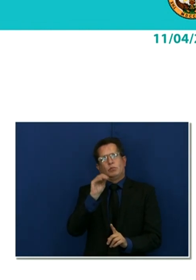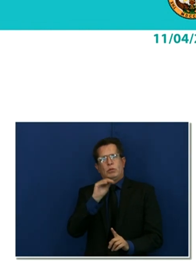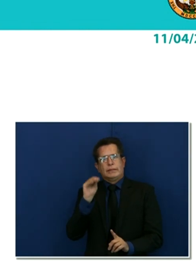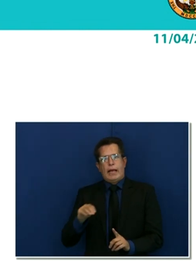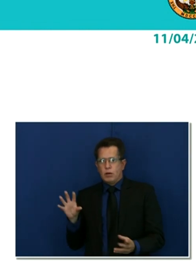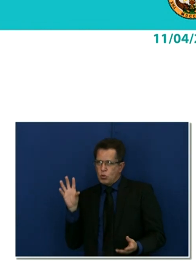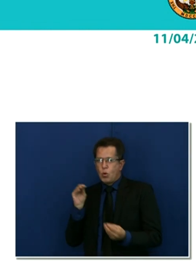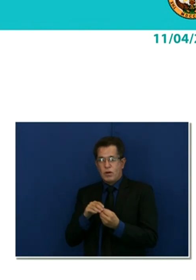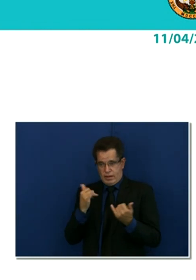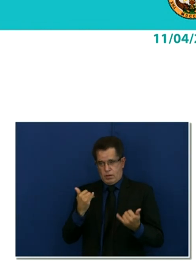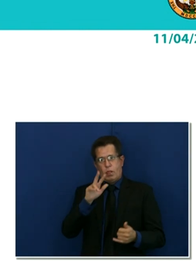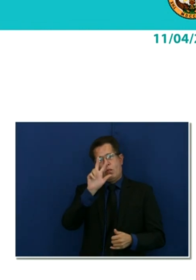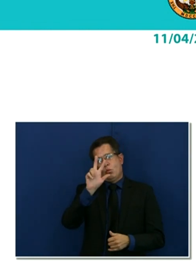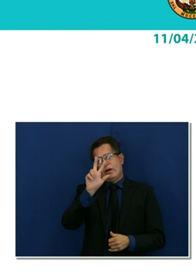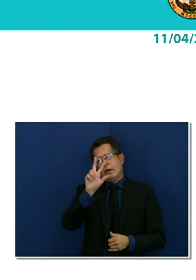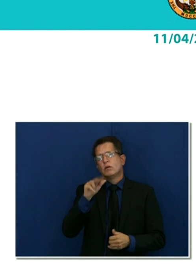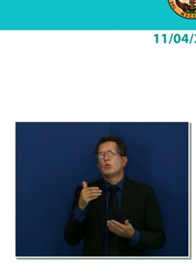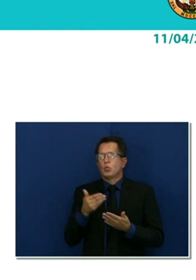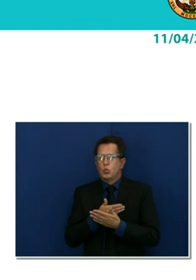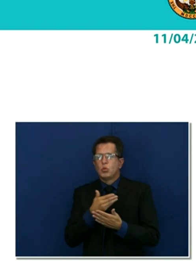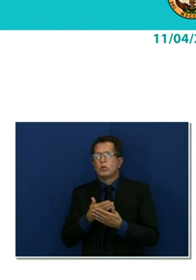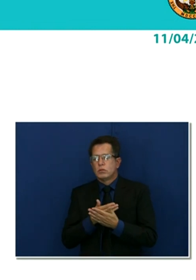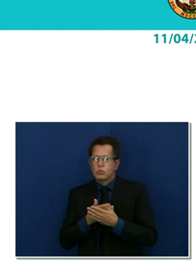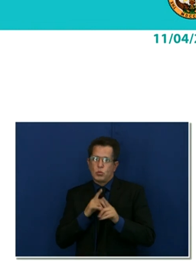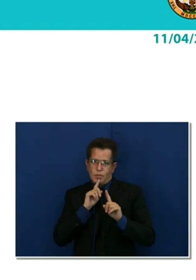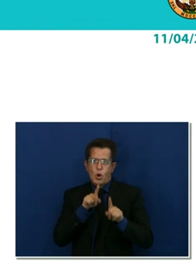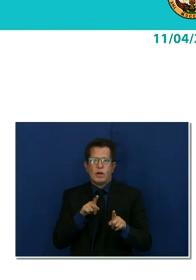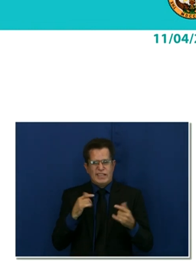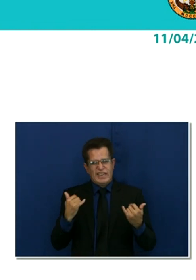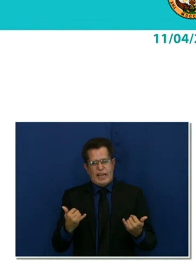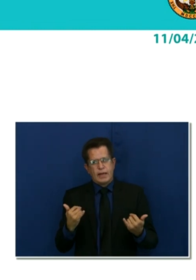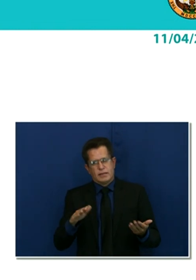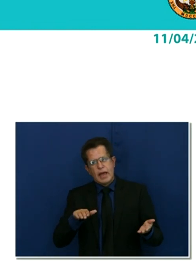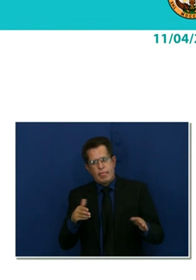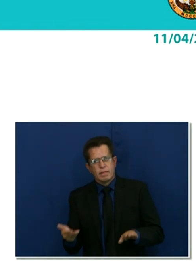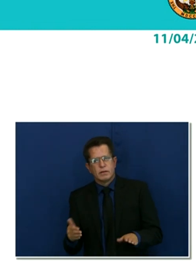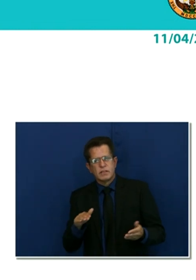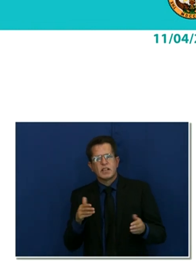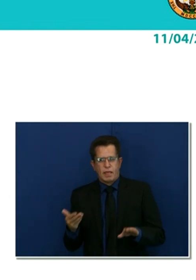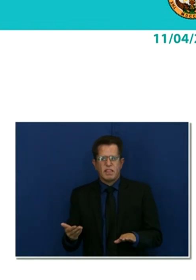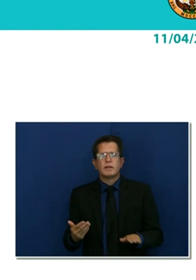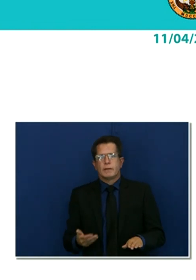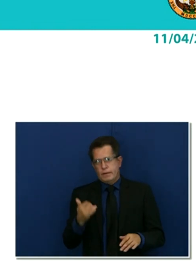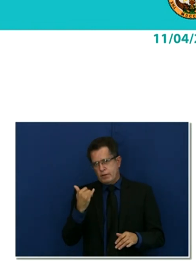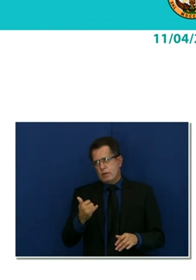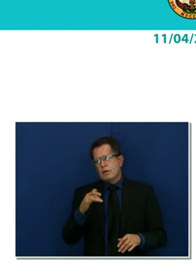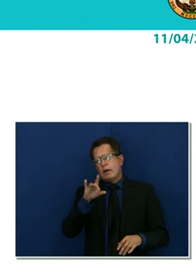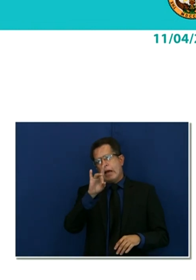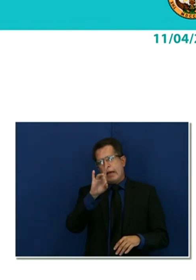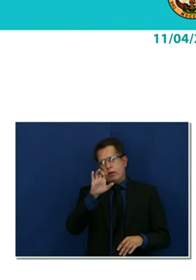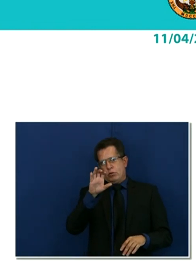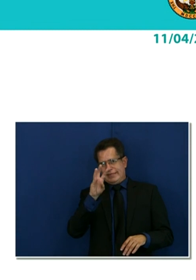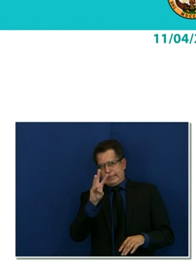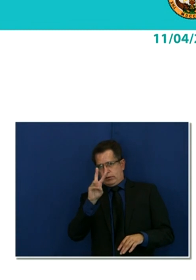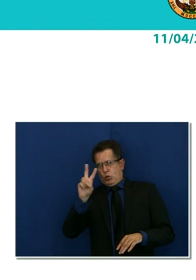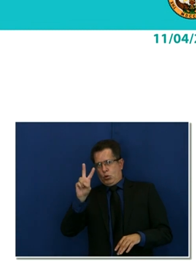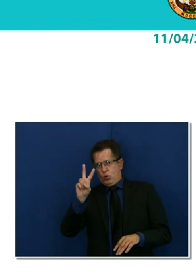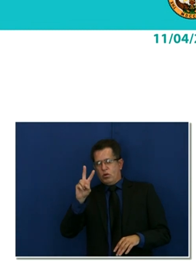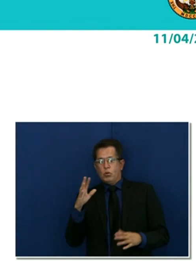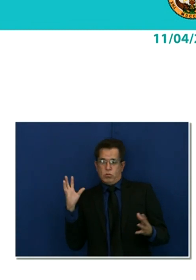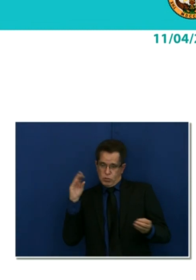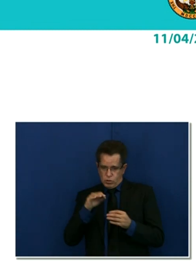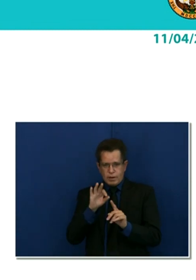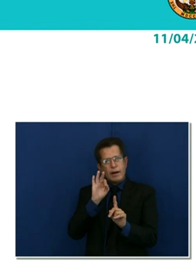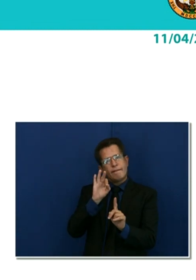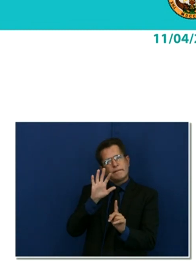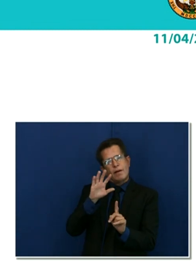have 3 new deaths that are reported today since yesterday. Now, of the 904 deaths, 862, or